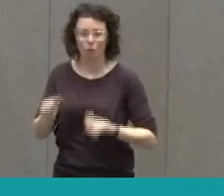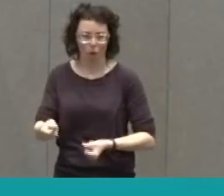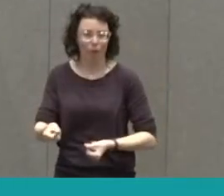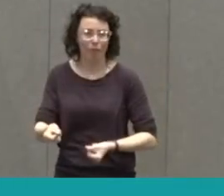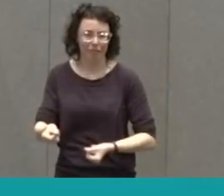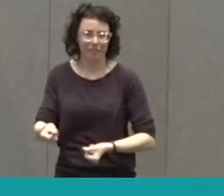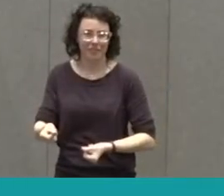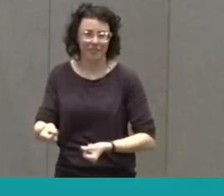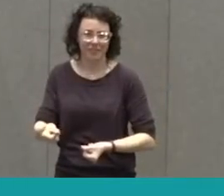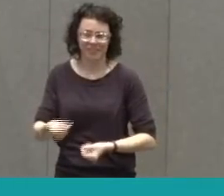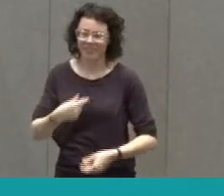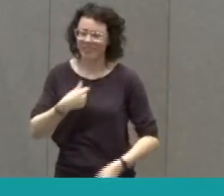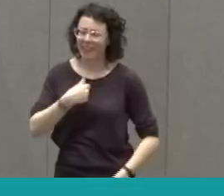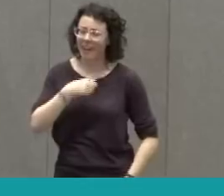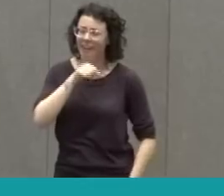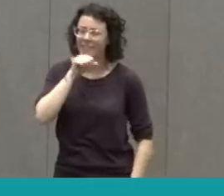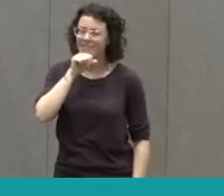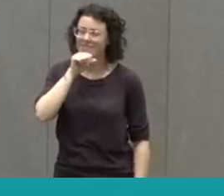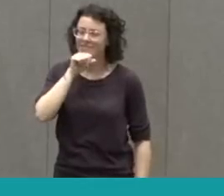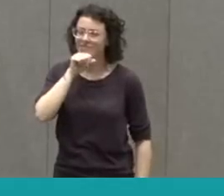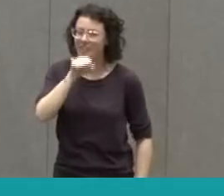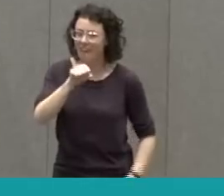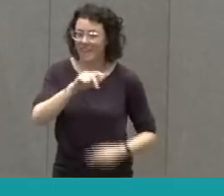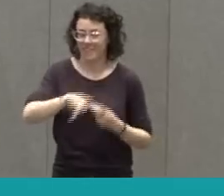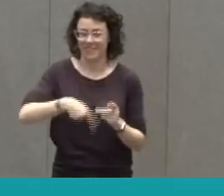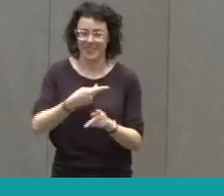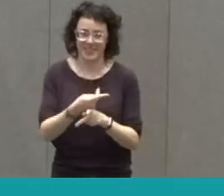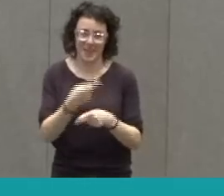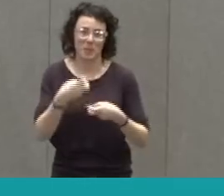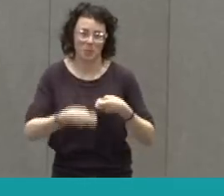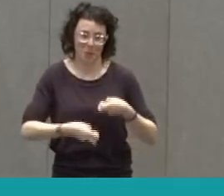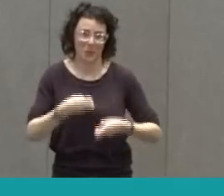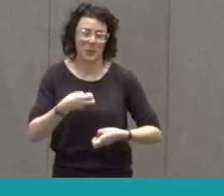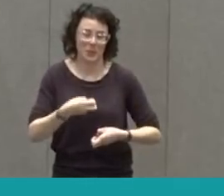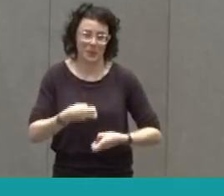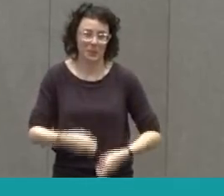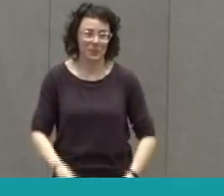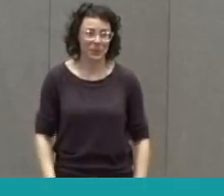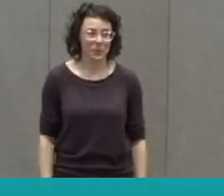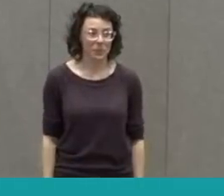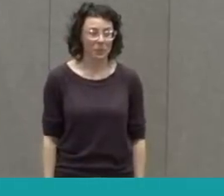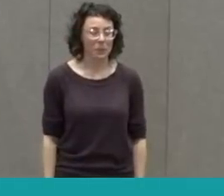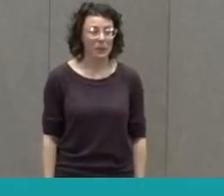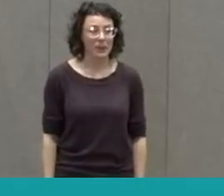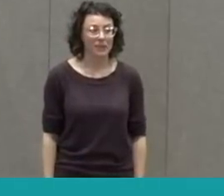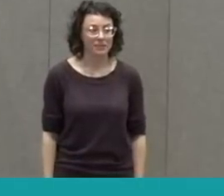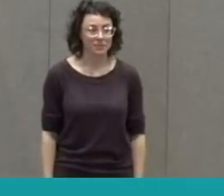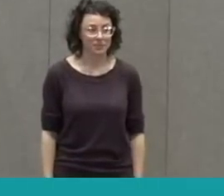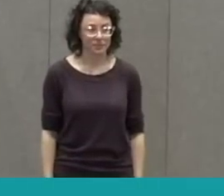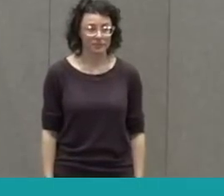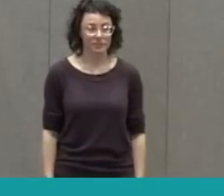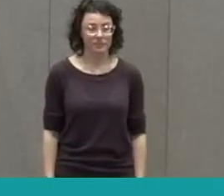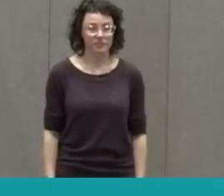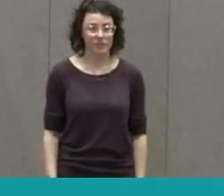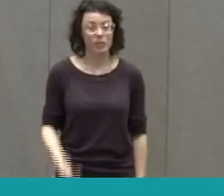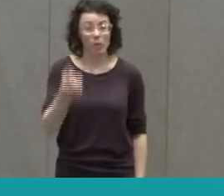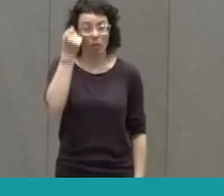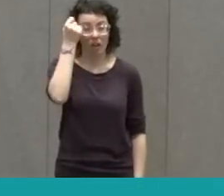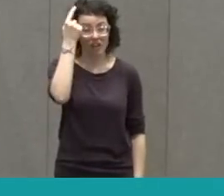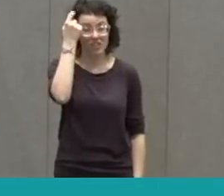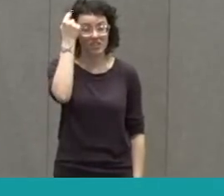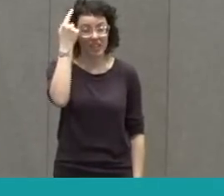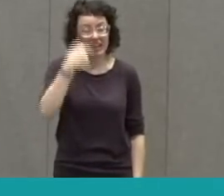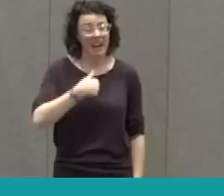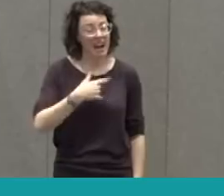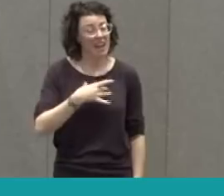problems. Now with this, I'm going to pull up because I'm one of those ones who likes to write on a lot